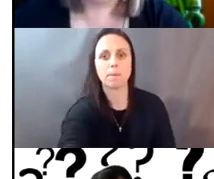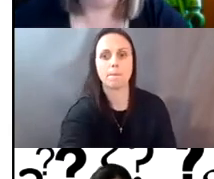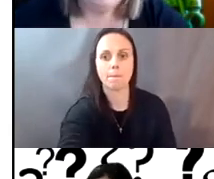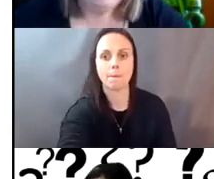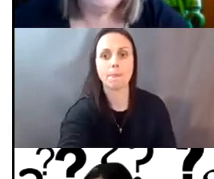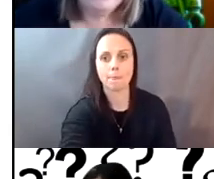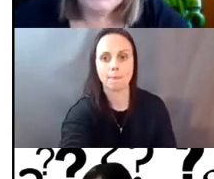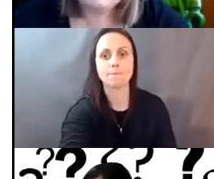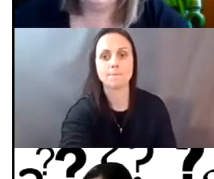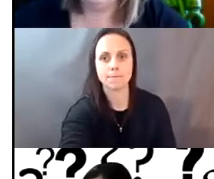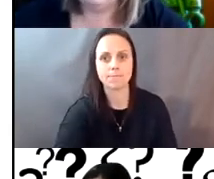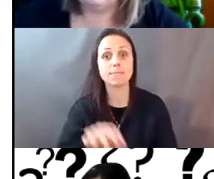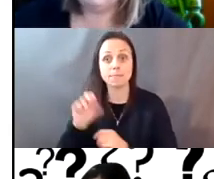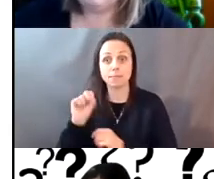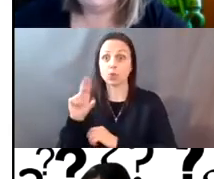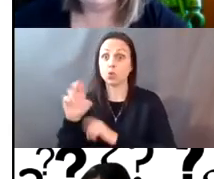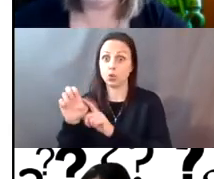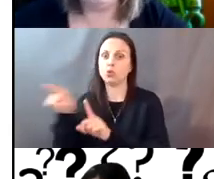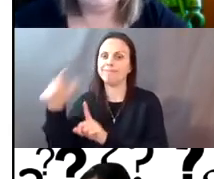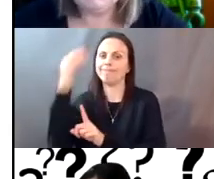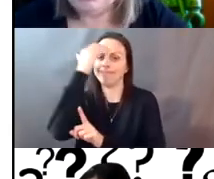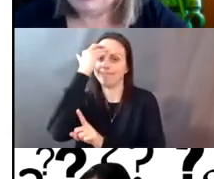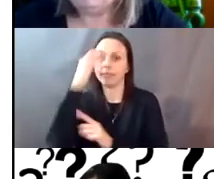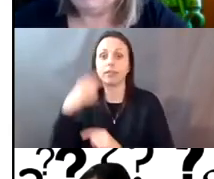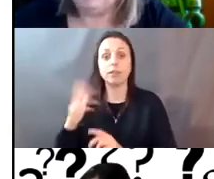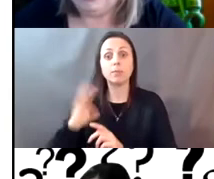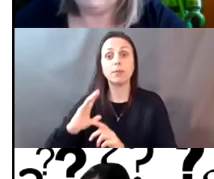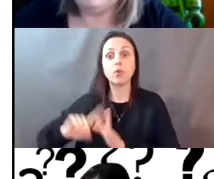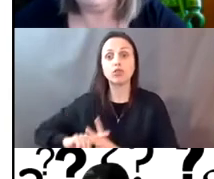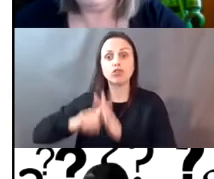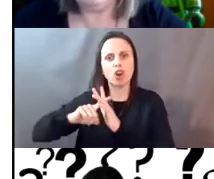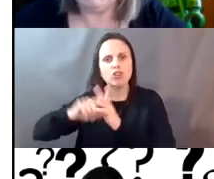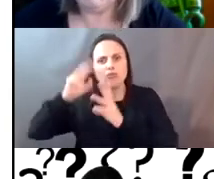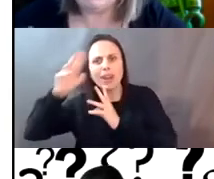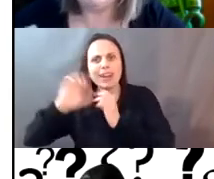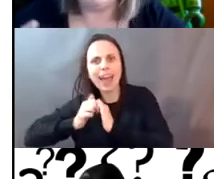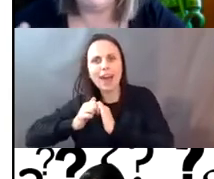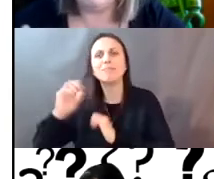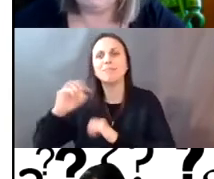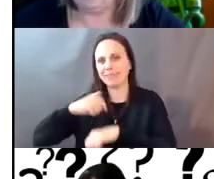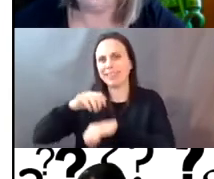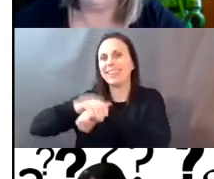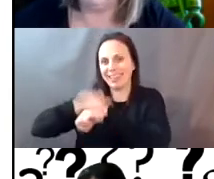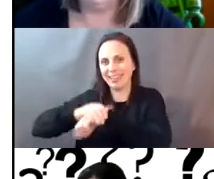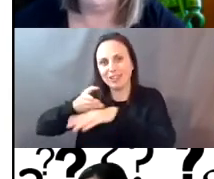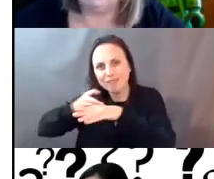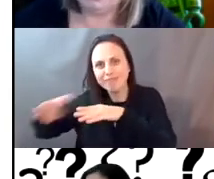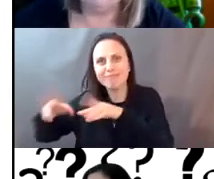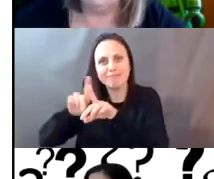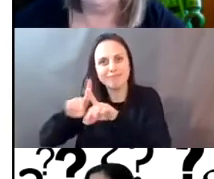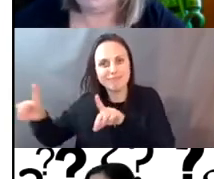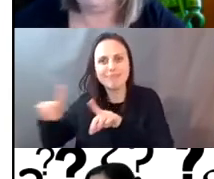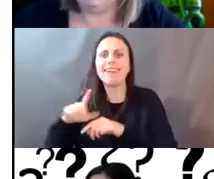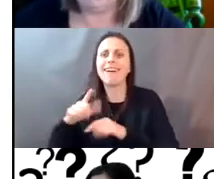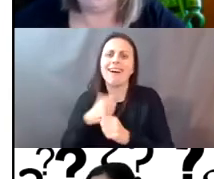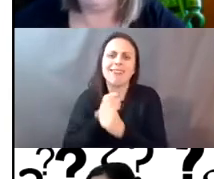As Sue knows, I started out on my creative path as an English major. So I love words. I love the power